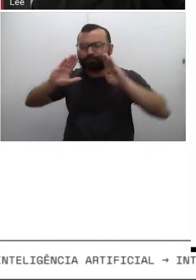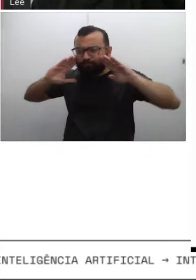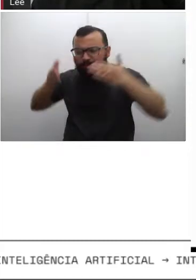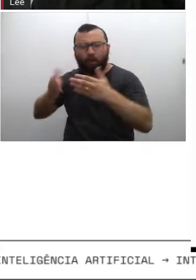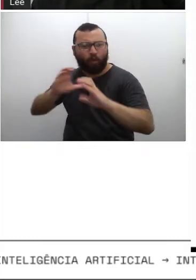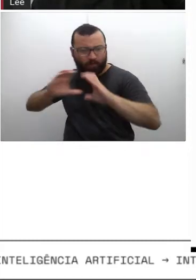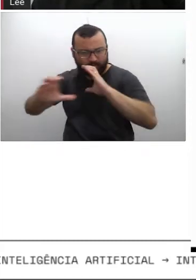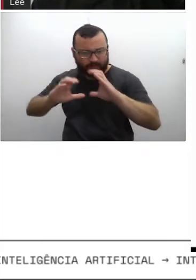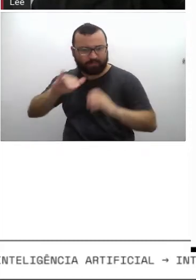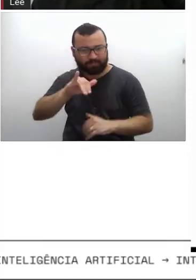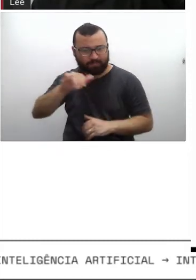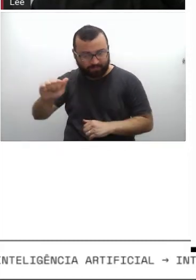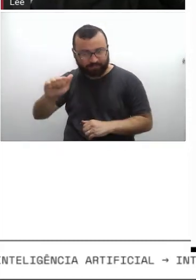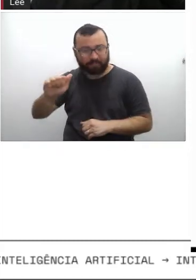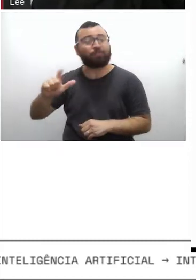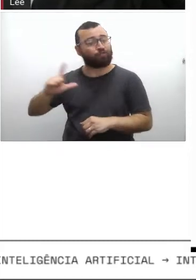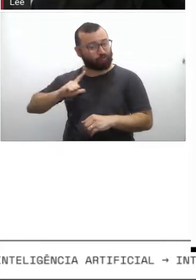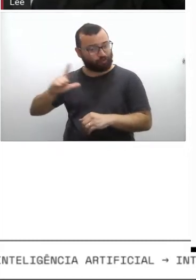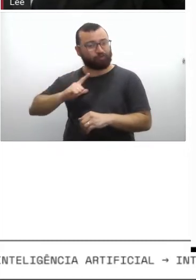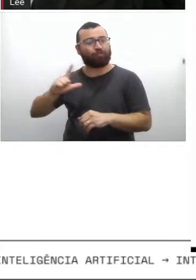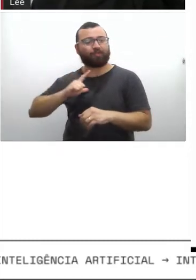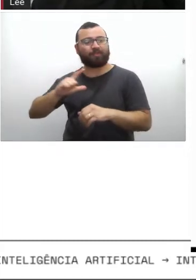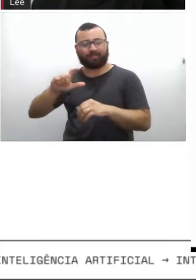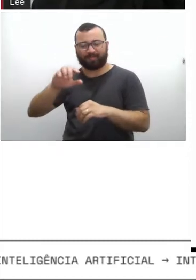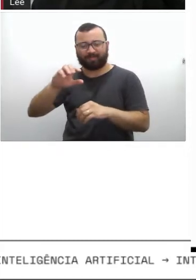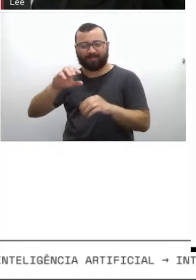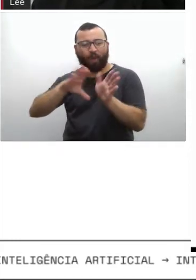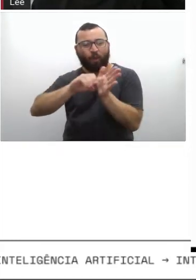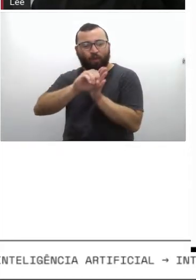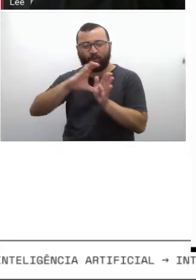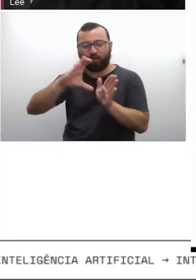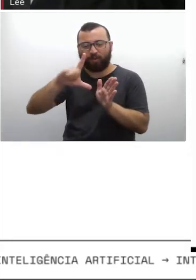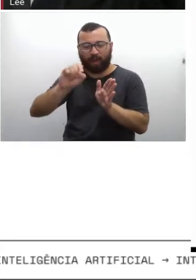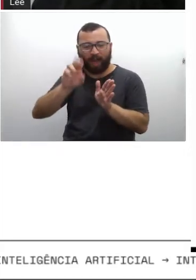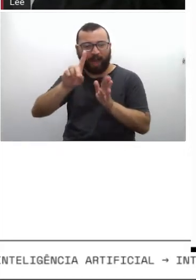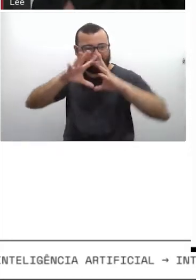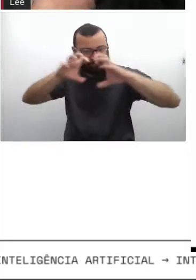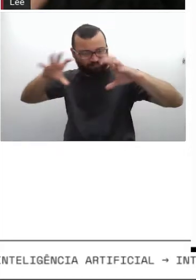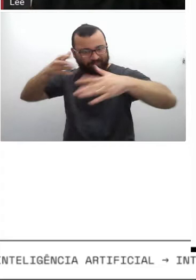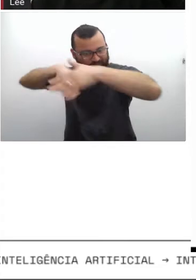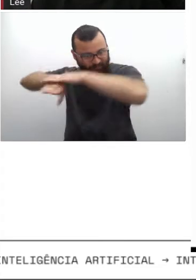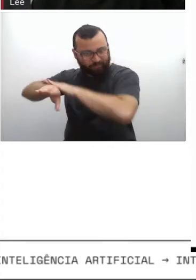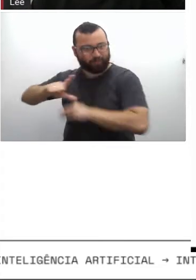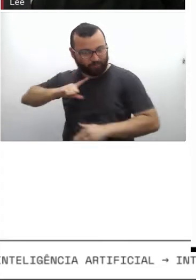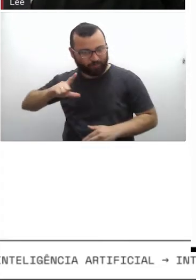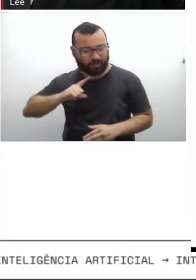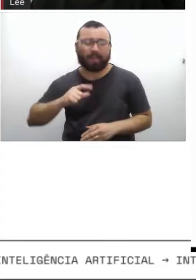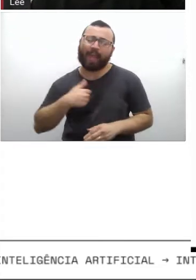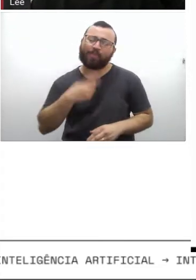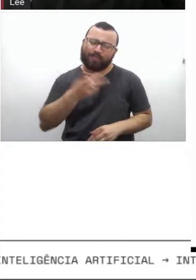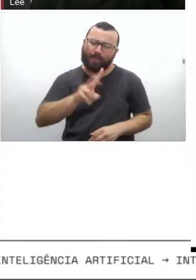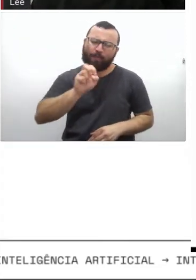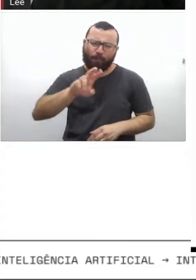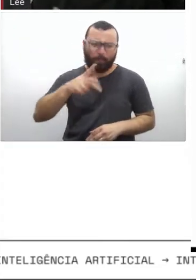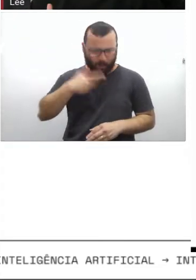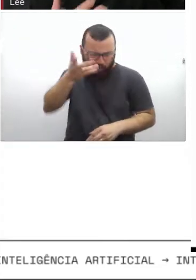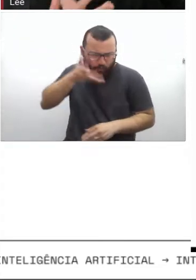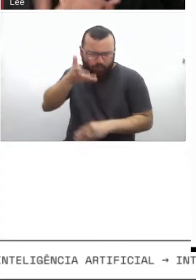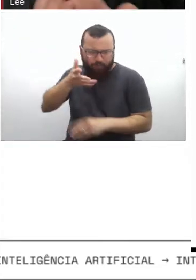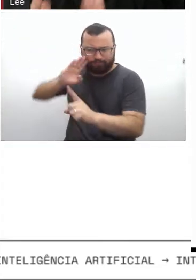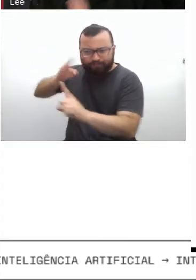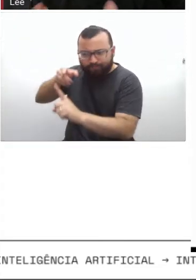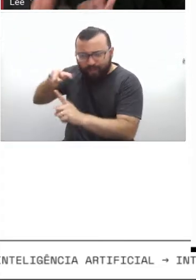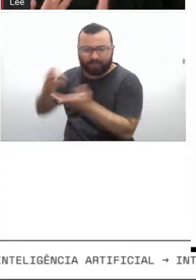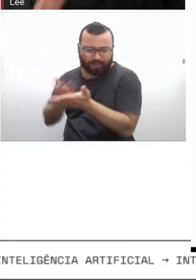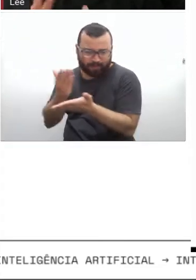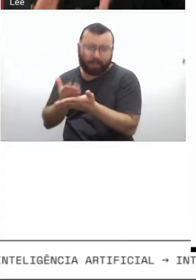with Dialogflow and Google Cloud. I wrote this book for Apress and I will refer a couple of times in my presentation to this book because I